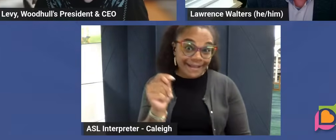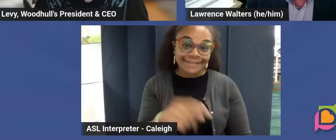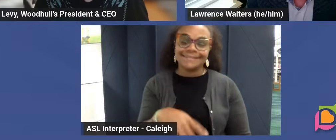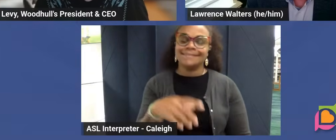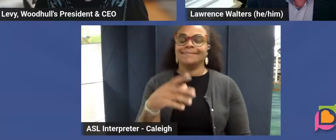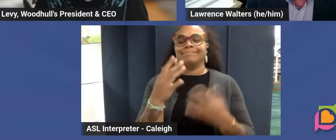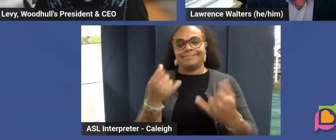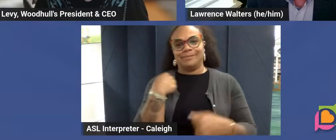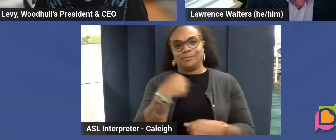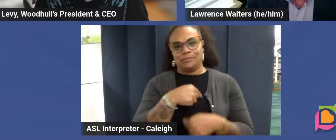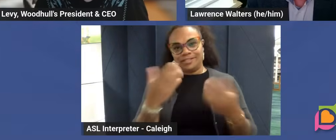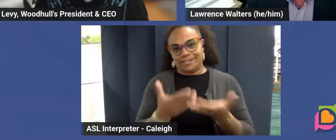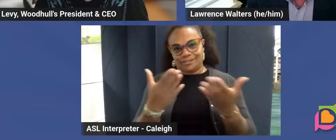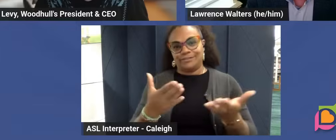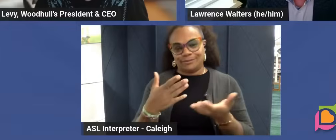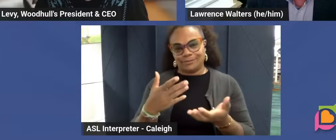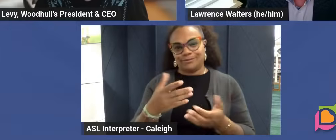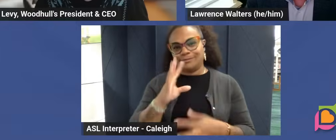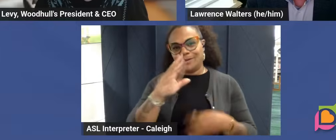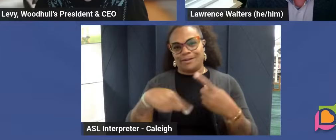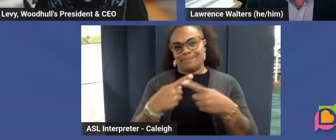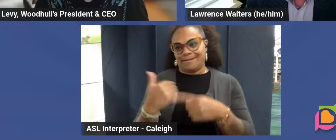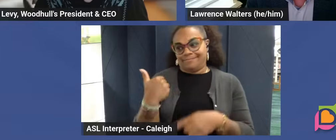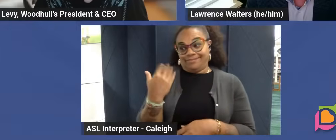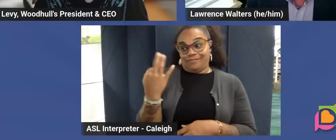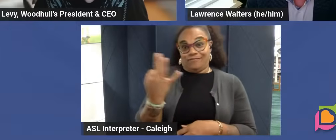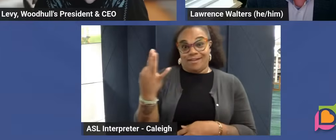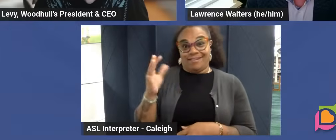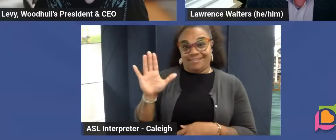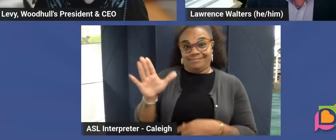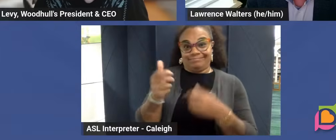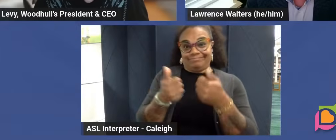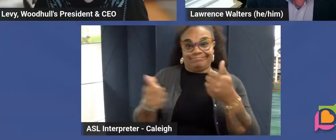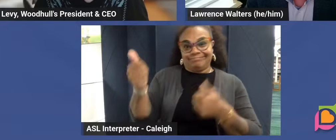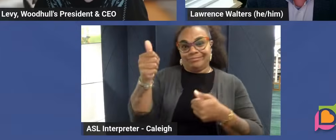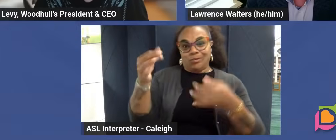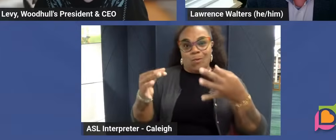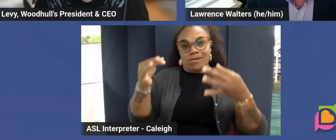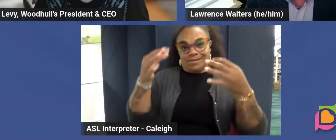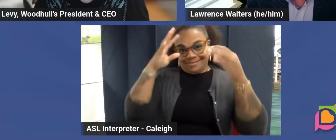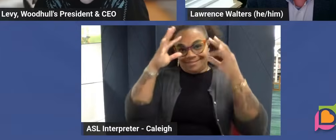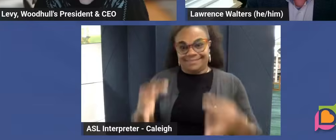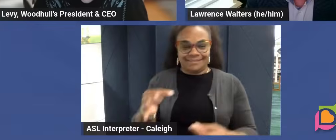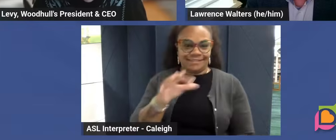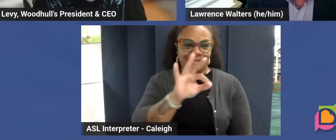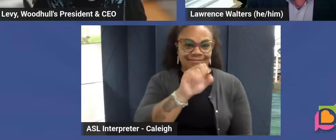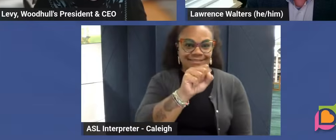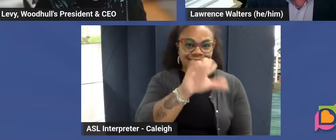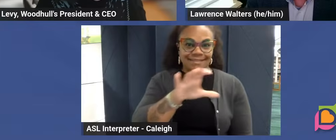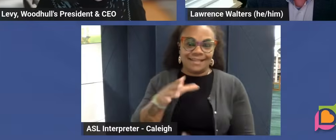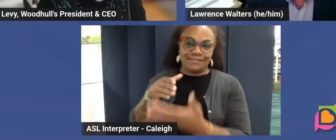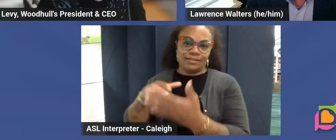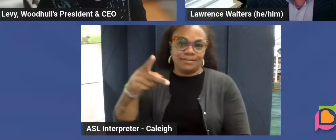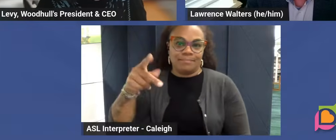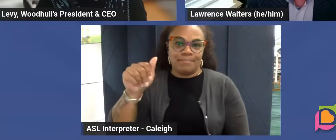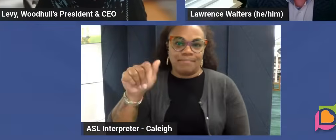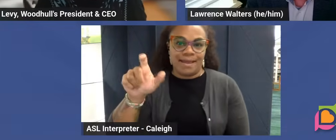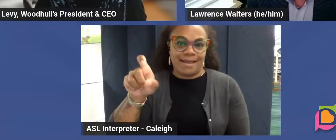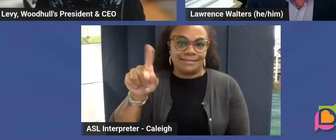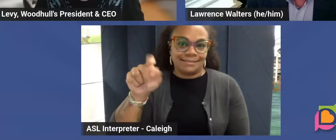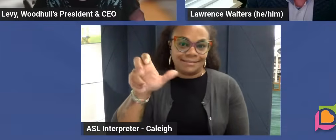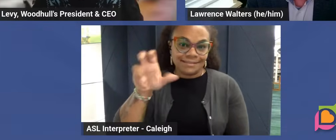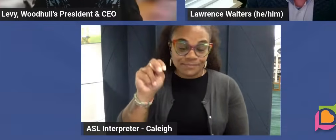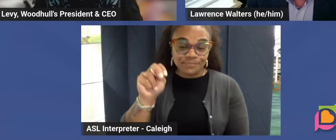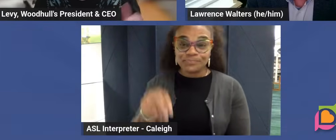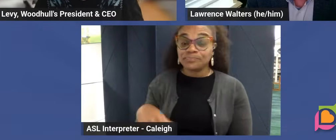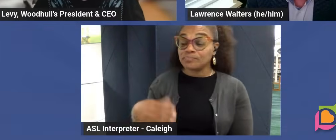here to talk about is Friday's decision in FSC versus Paxton.